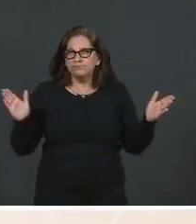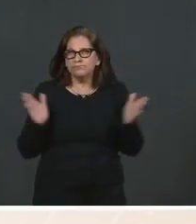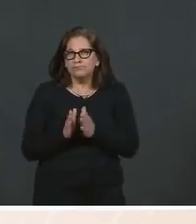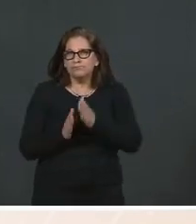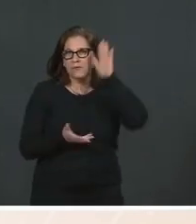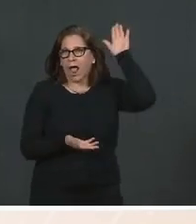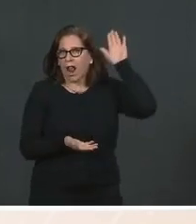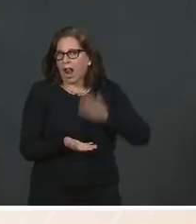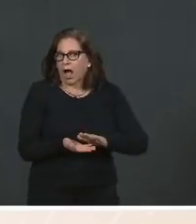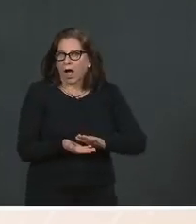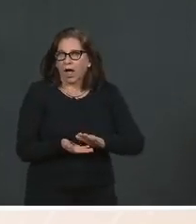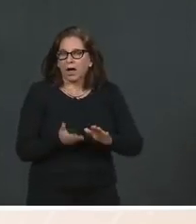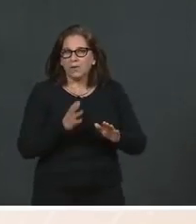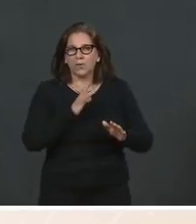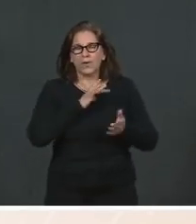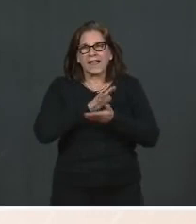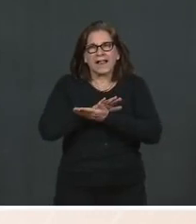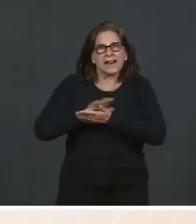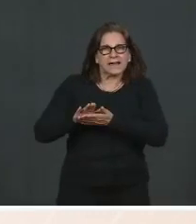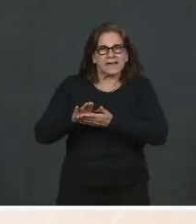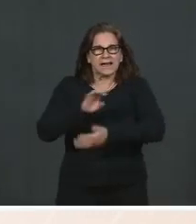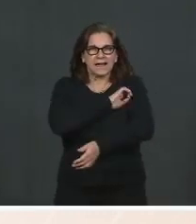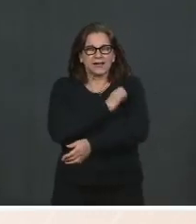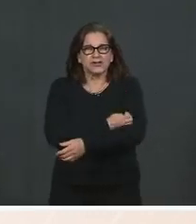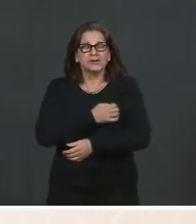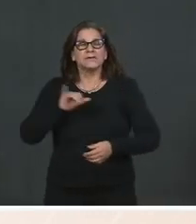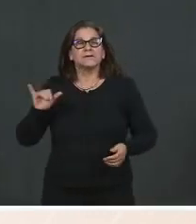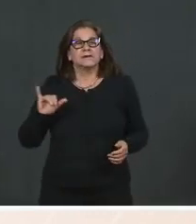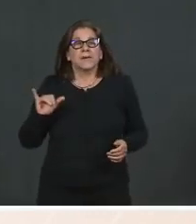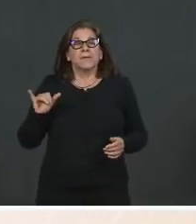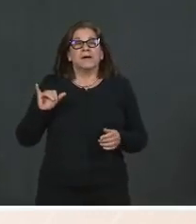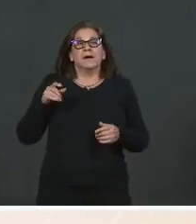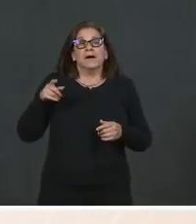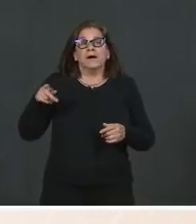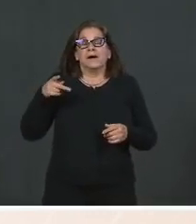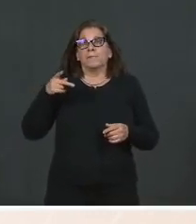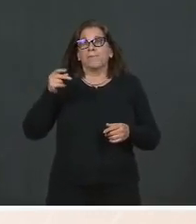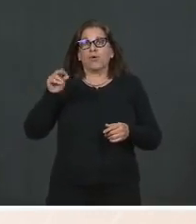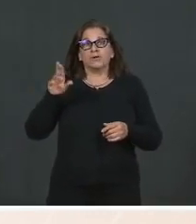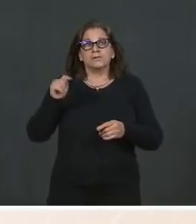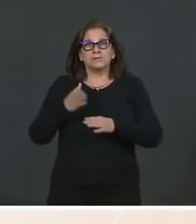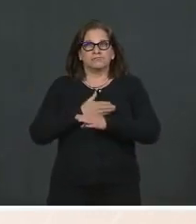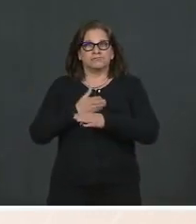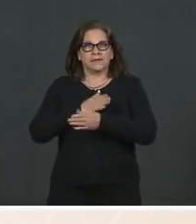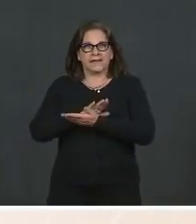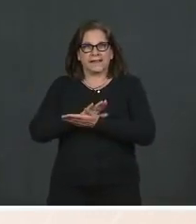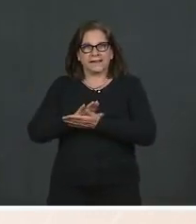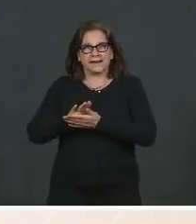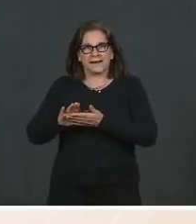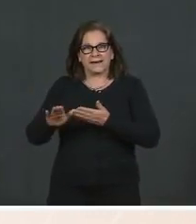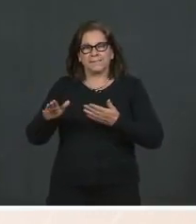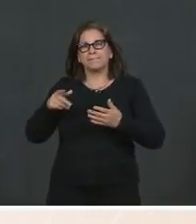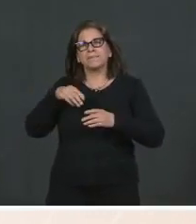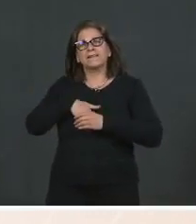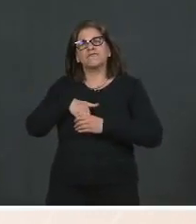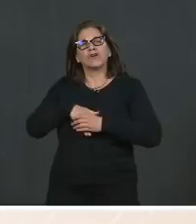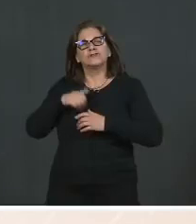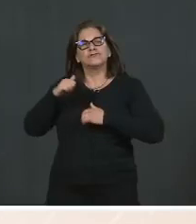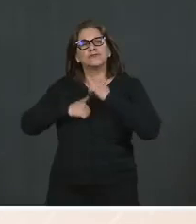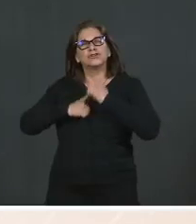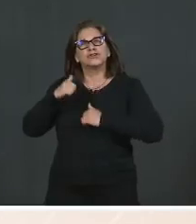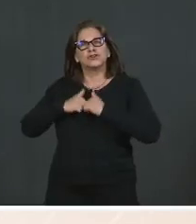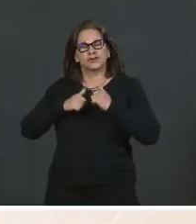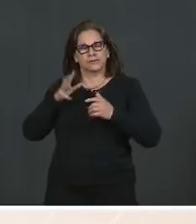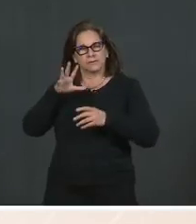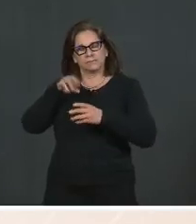$230 million for port and intermodal infrastructure-related projects through the Port Infrastructure Development Program. Last